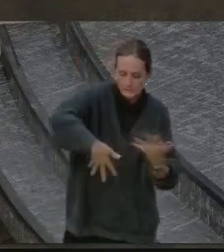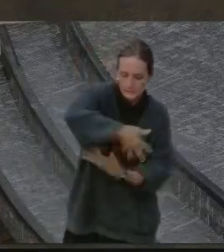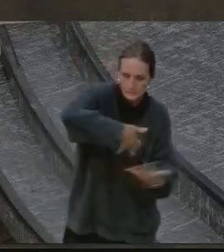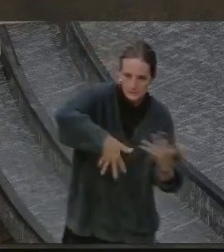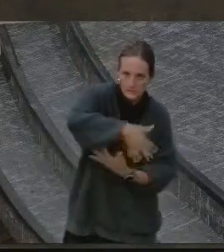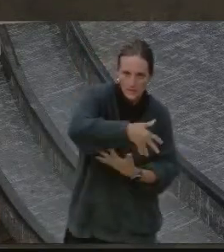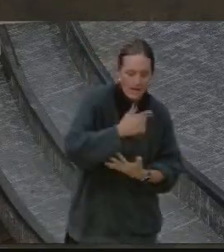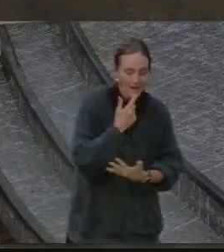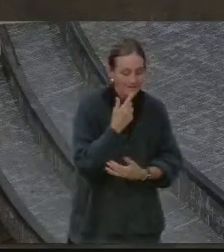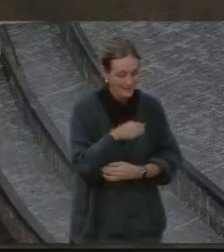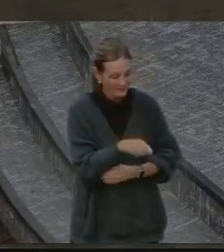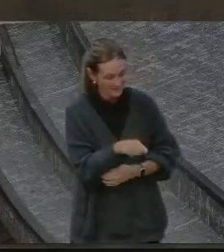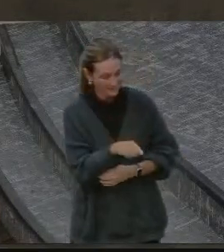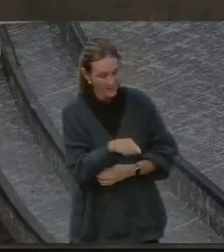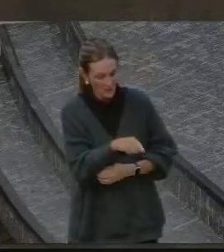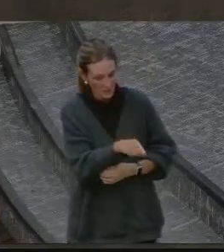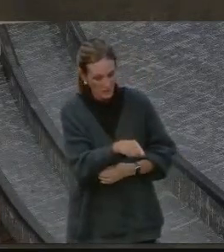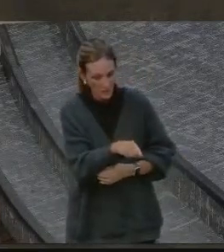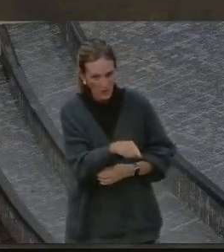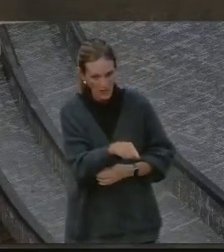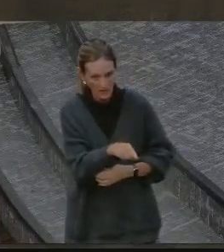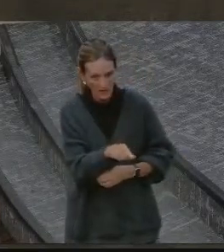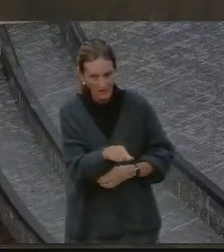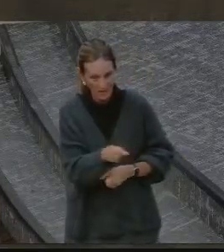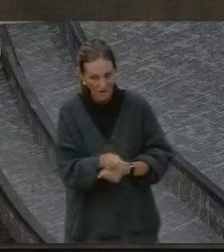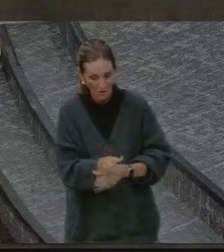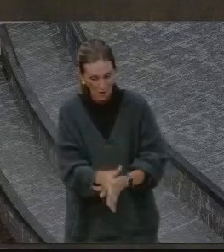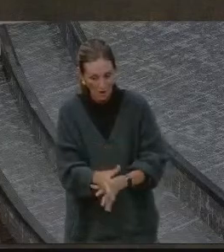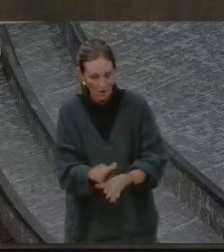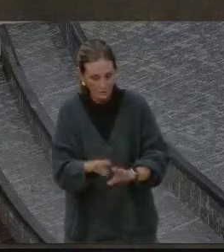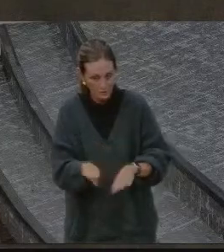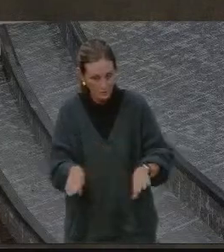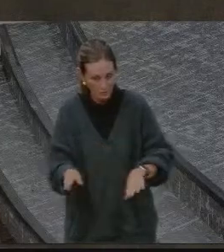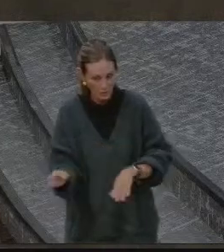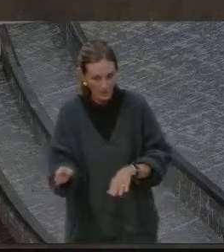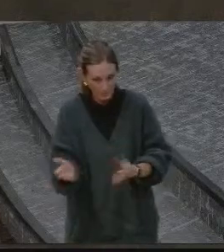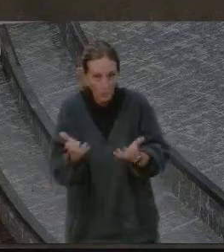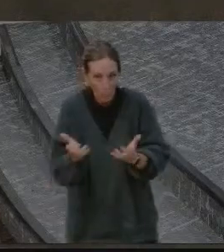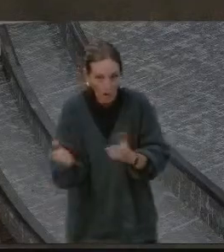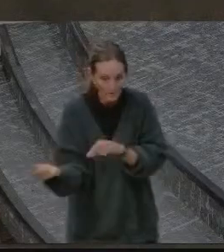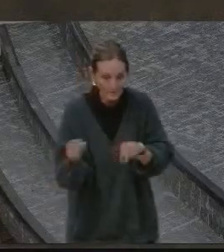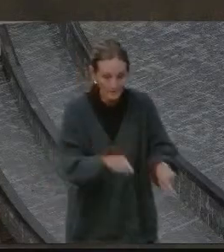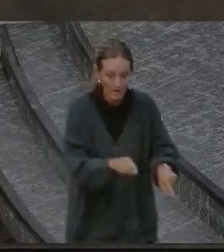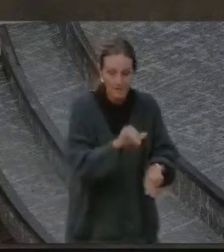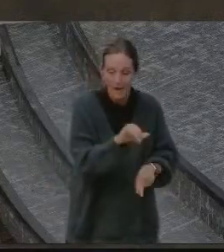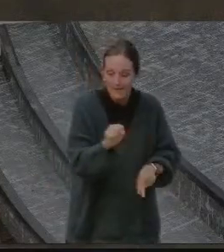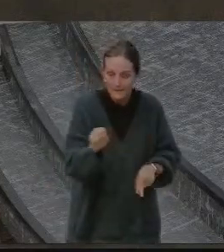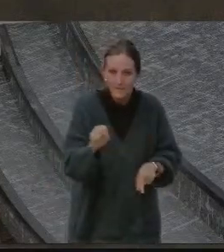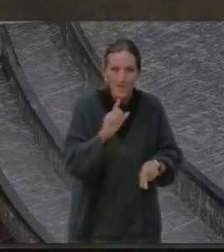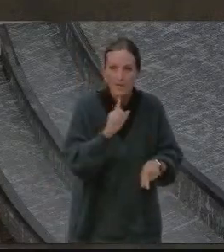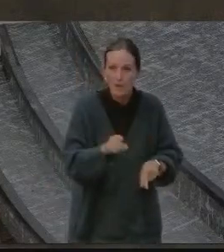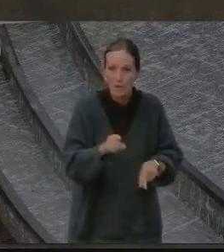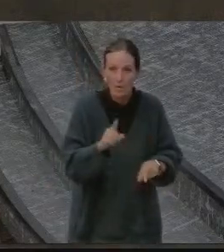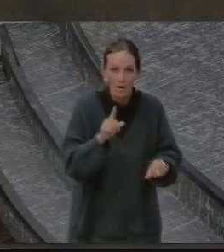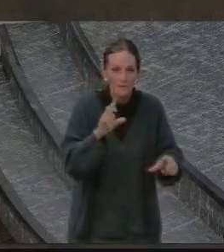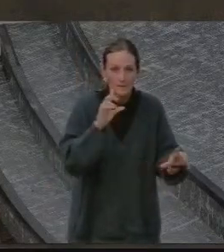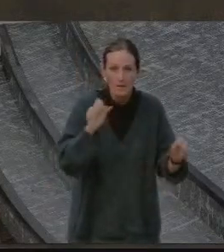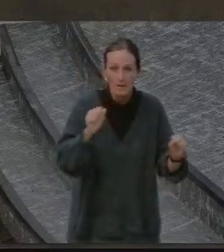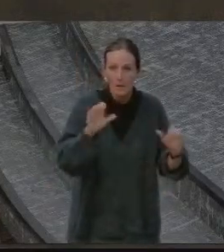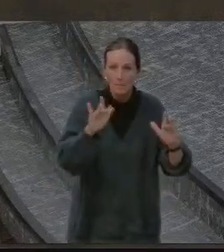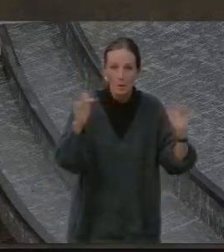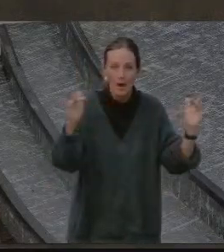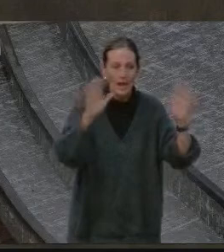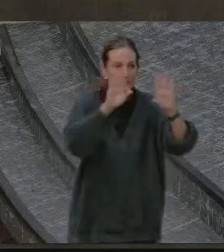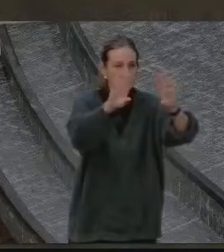to ISS? I mean, it was bright, but there were like things on the wall, and there were like resources and tools, and I had never walked into